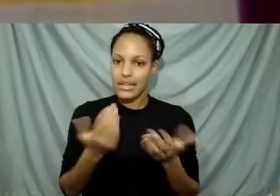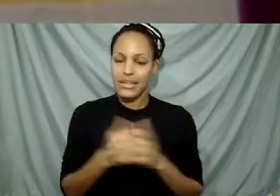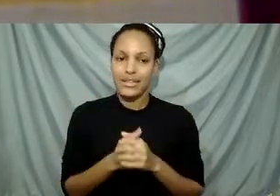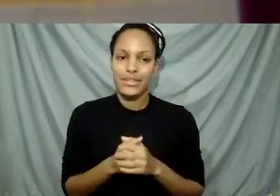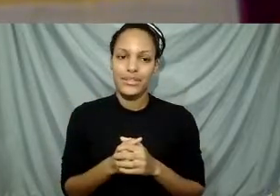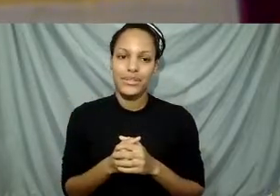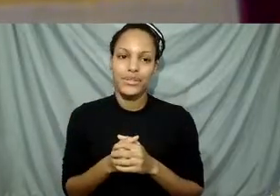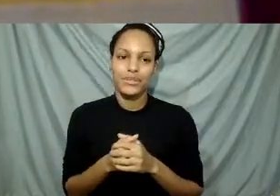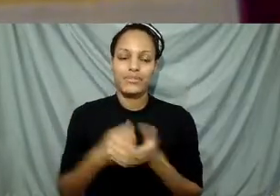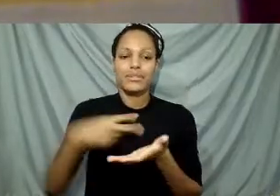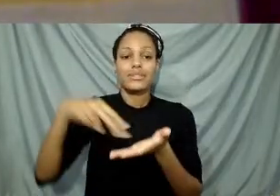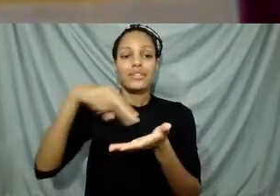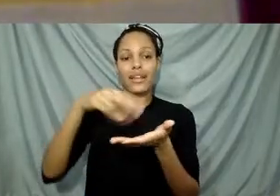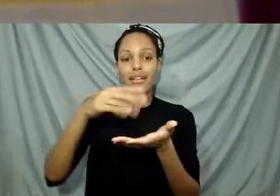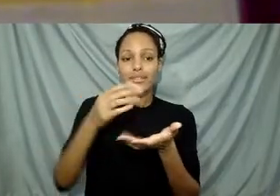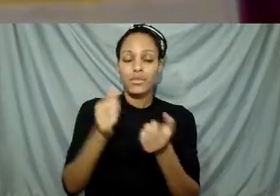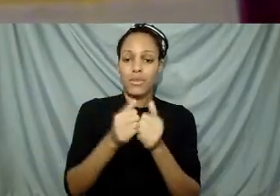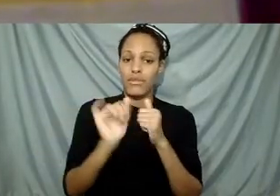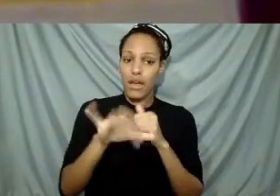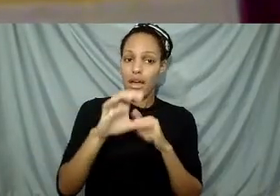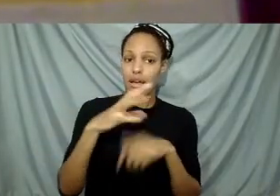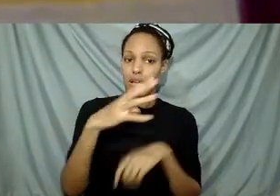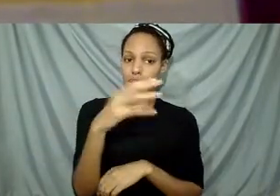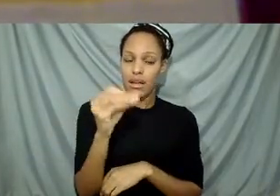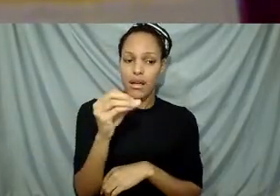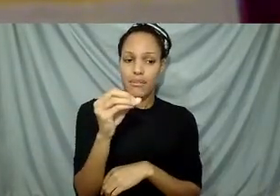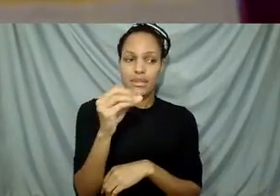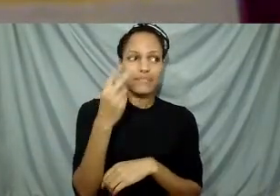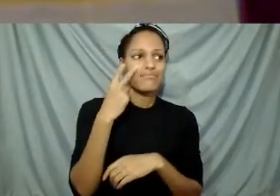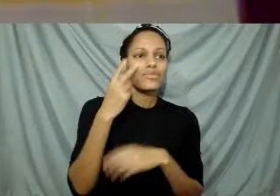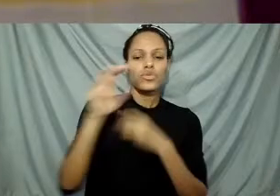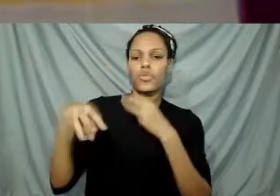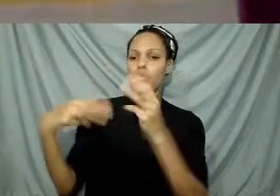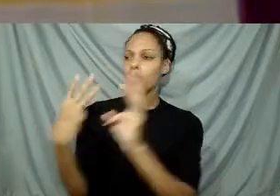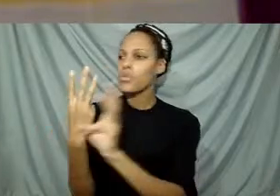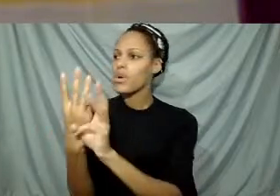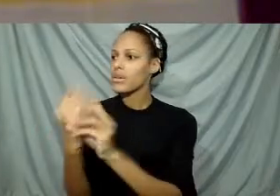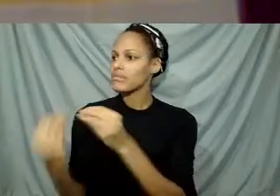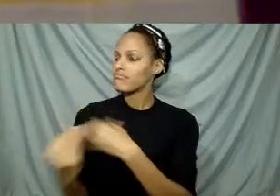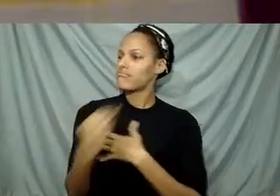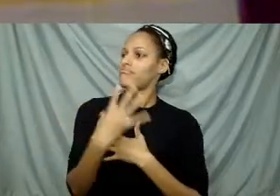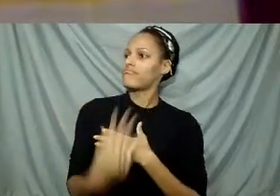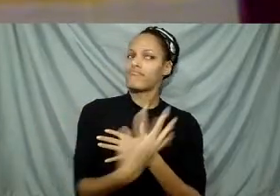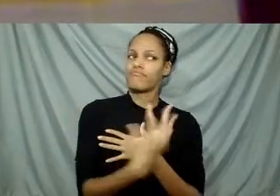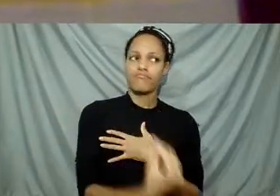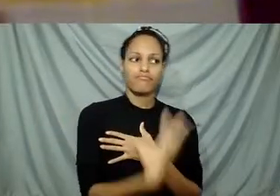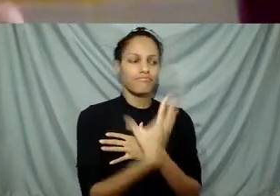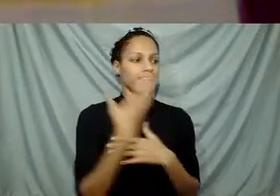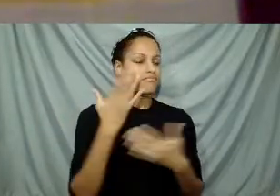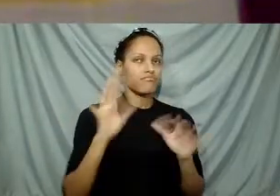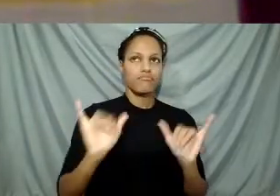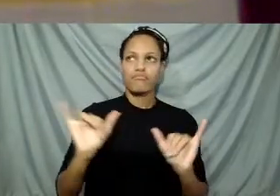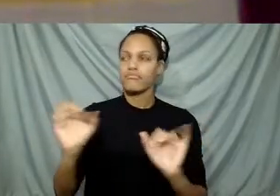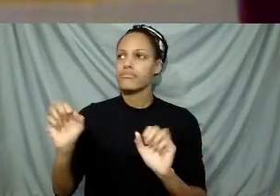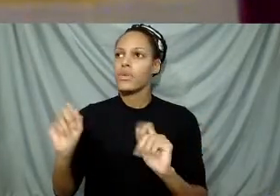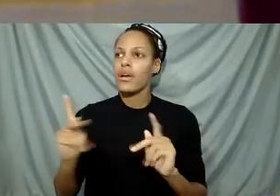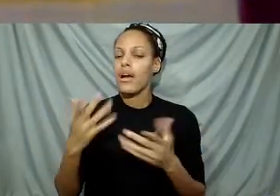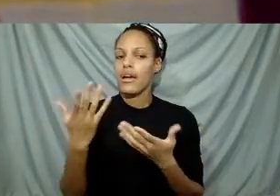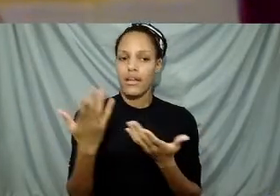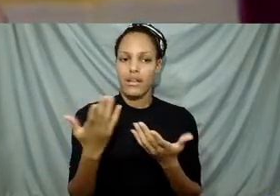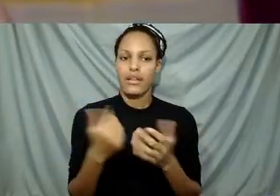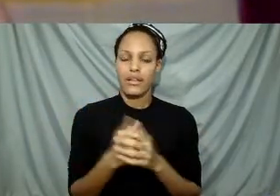and seeing the world and being exposed to postmodern thought and somatic